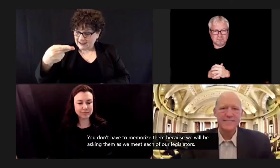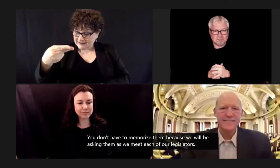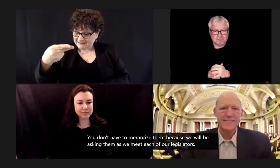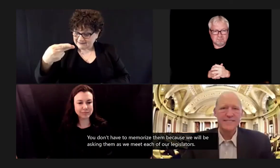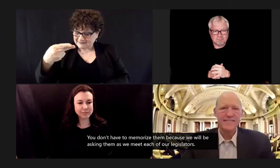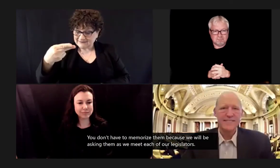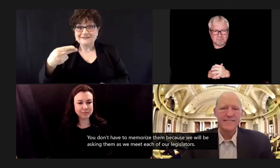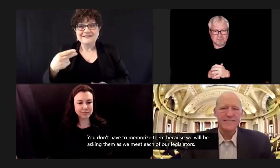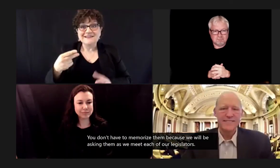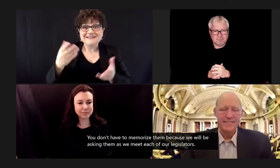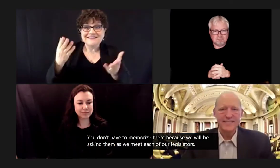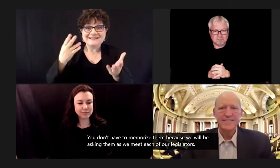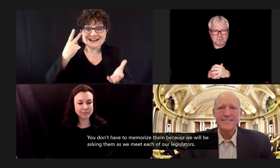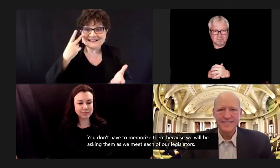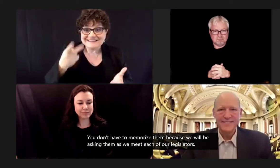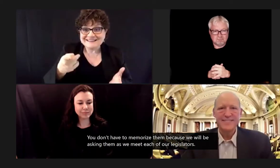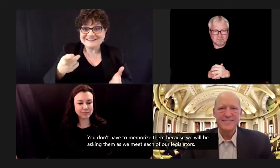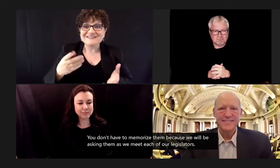Raleigh.